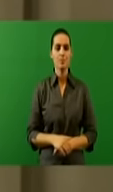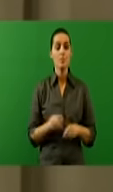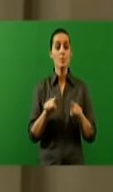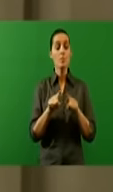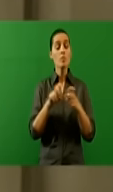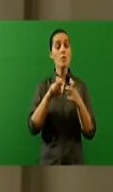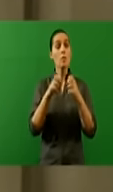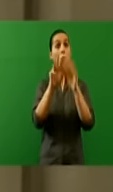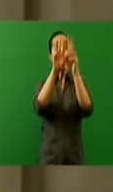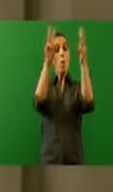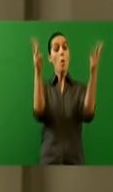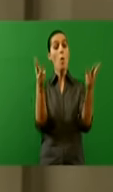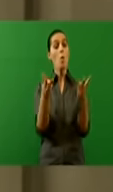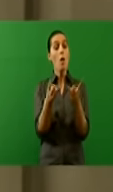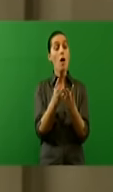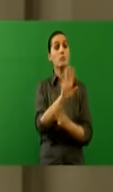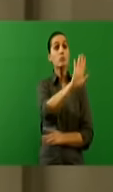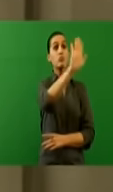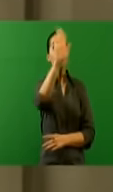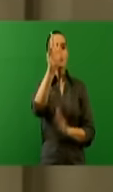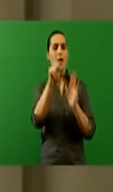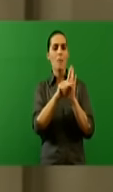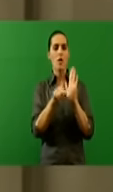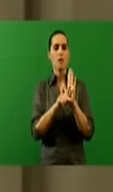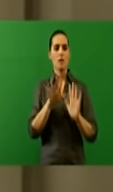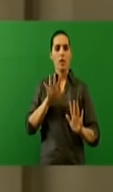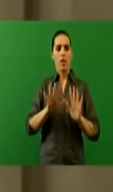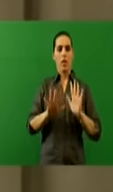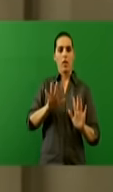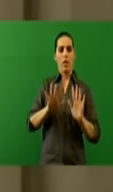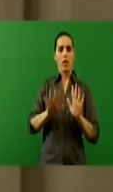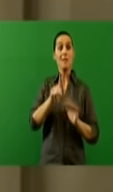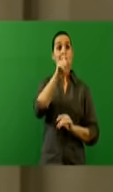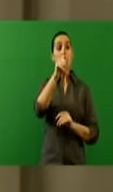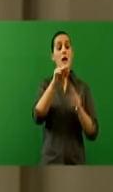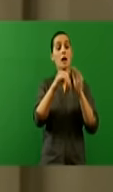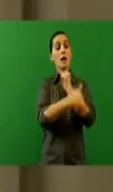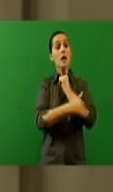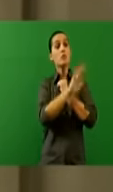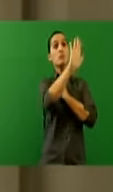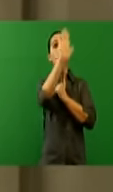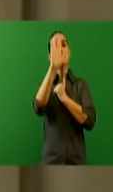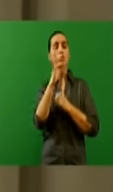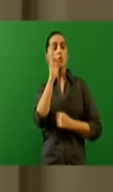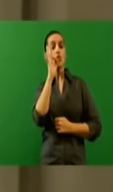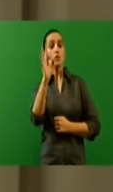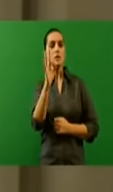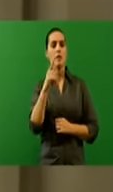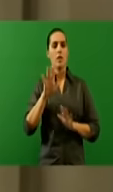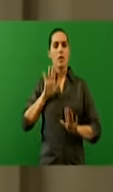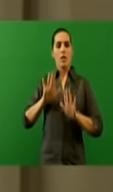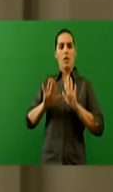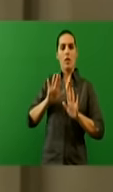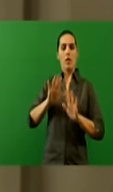appear to have delayed monetary policy tightening in advanced economies. The impact of the more appreciated